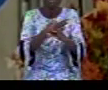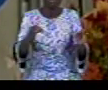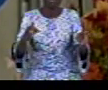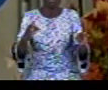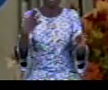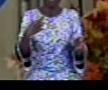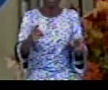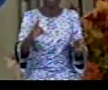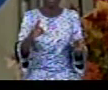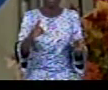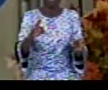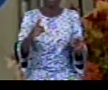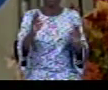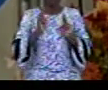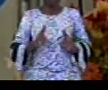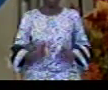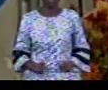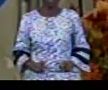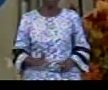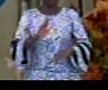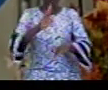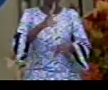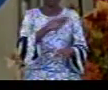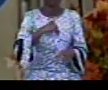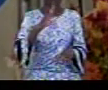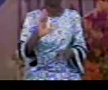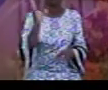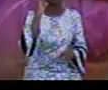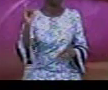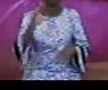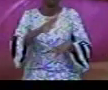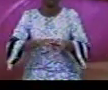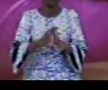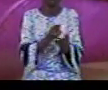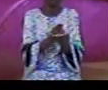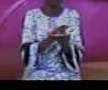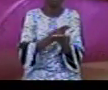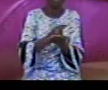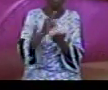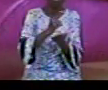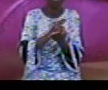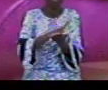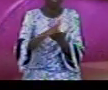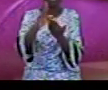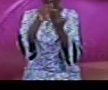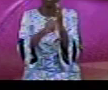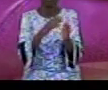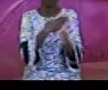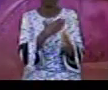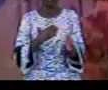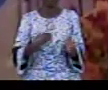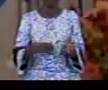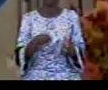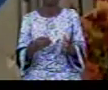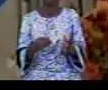on holiness of life and character, peaceful coexistence, and religious tolerance.